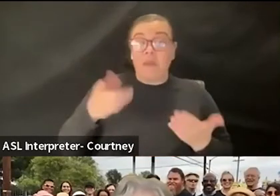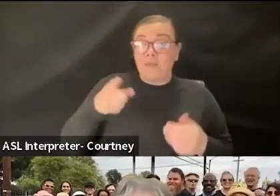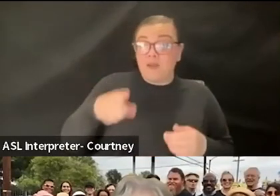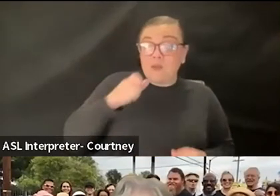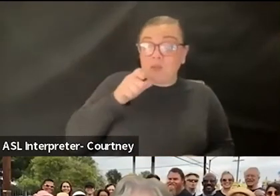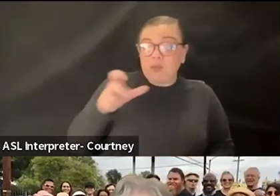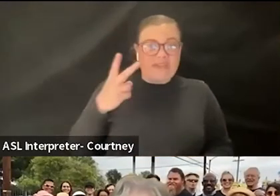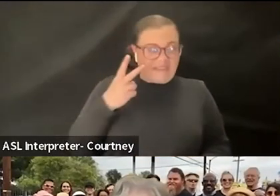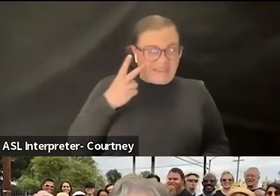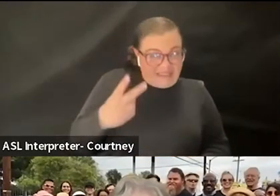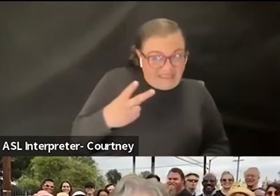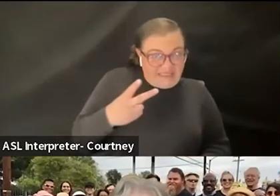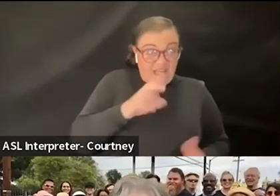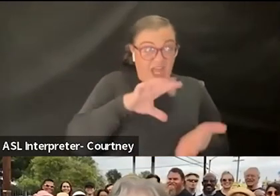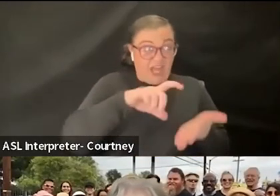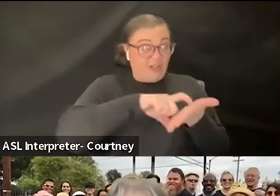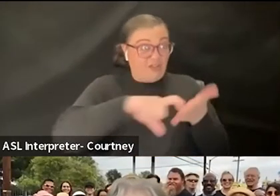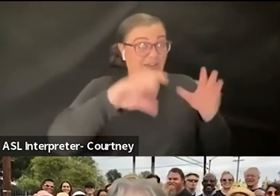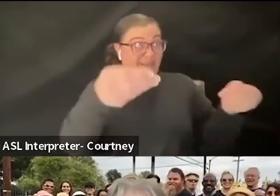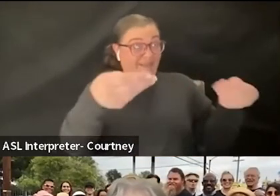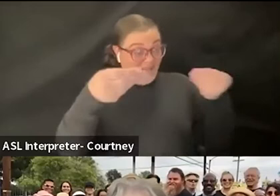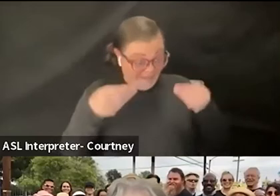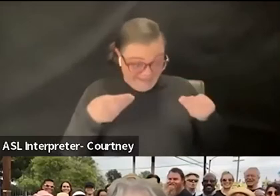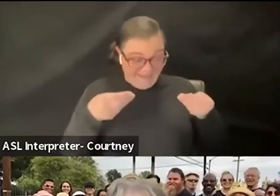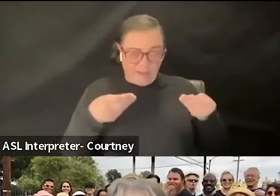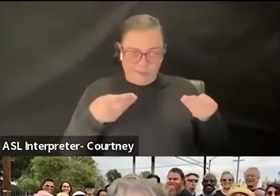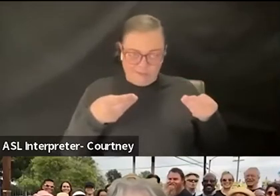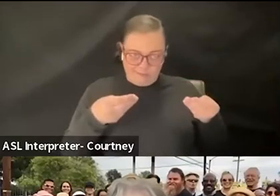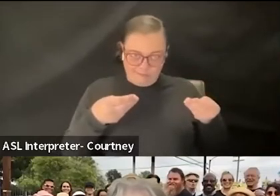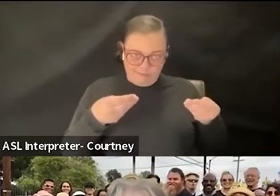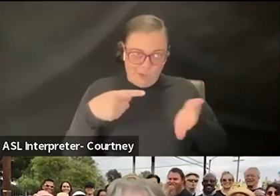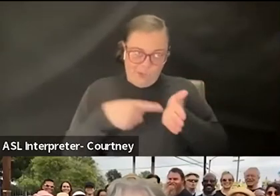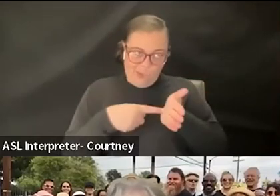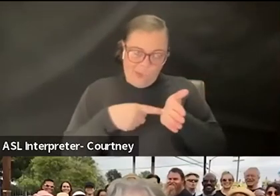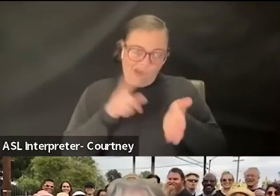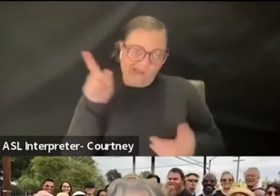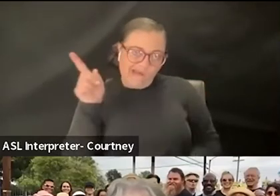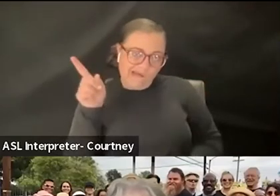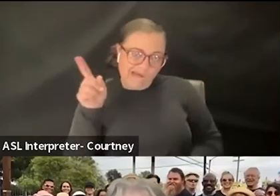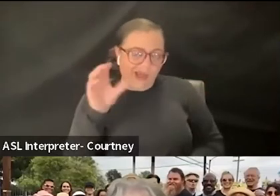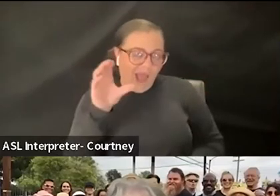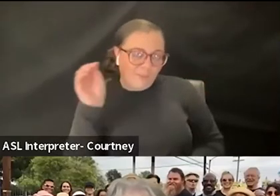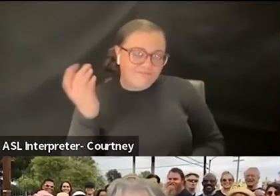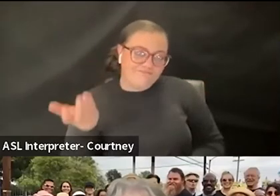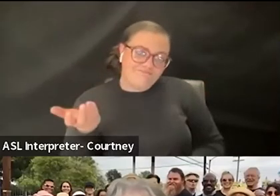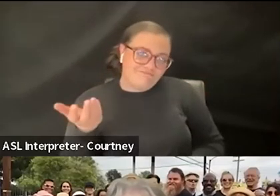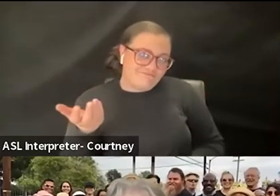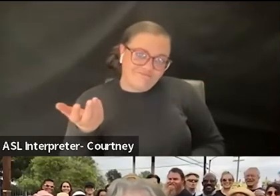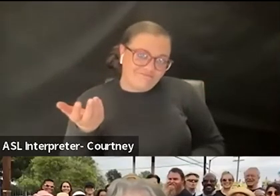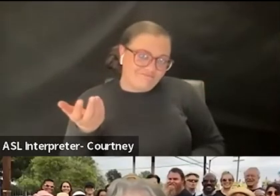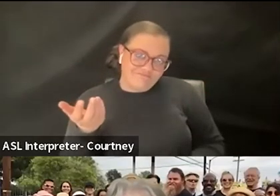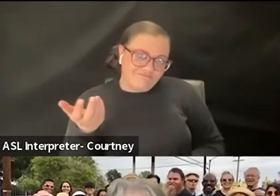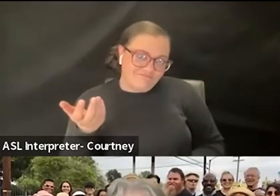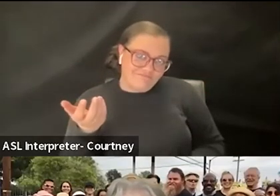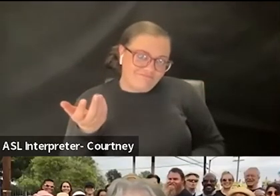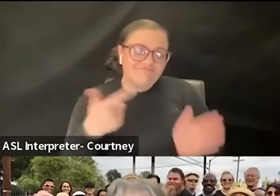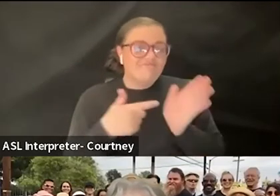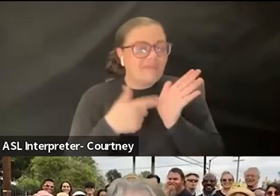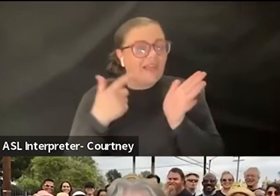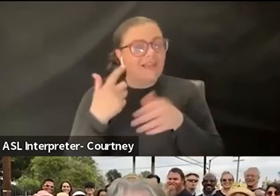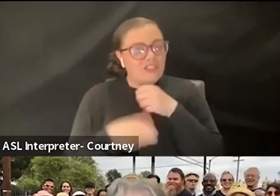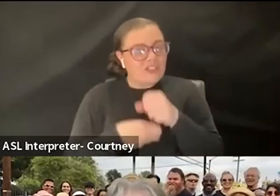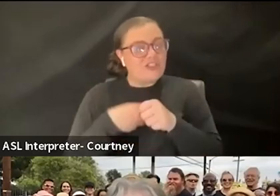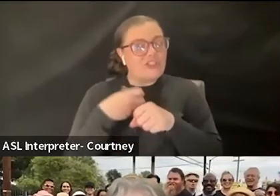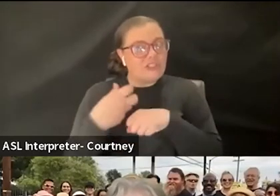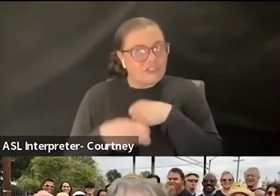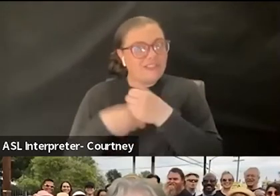got money ahead of time, you still have to recruit that. And that could still take years. And after said and done, they're still, you